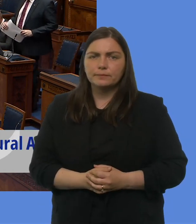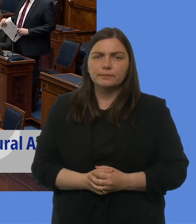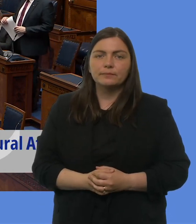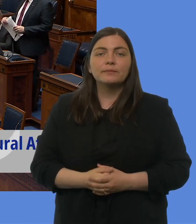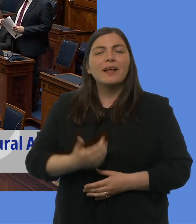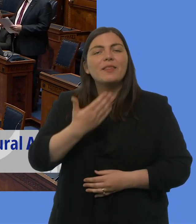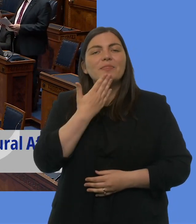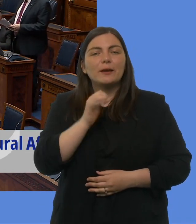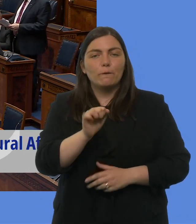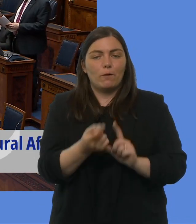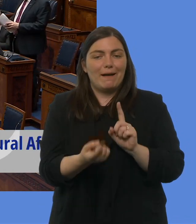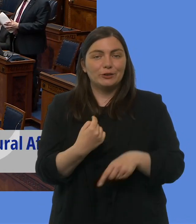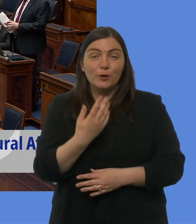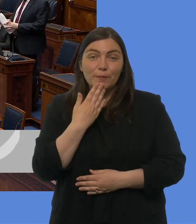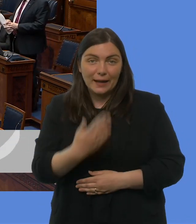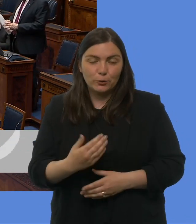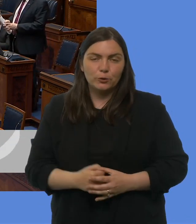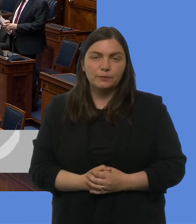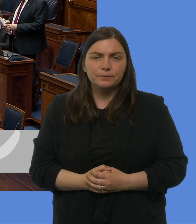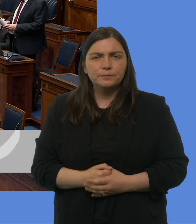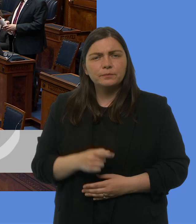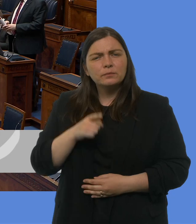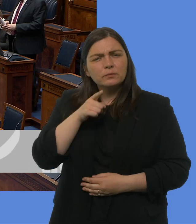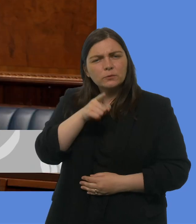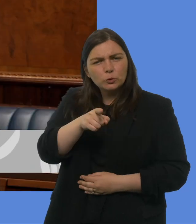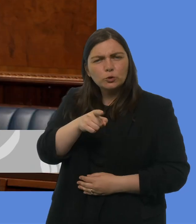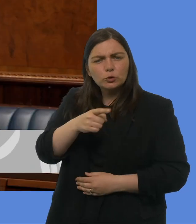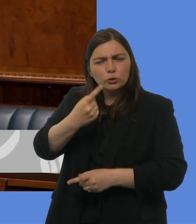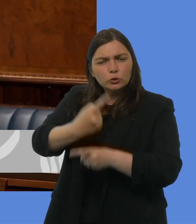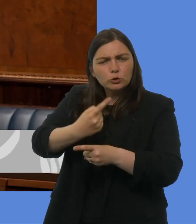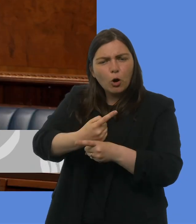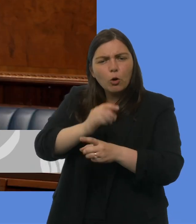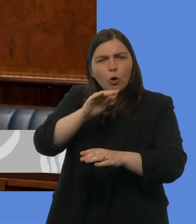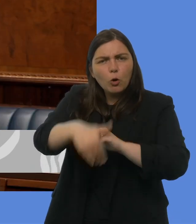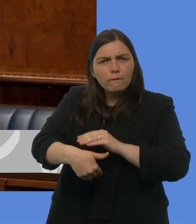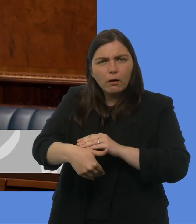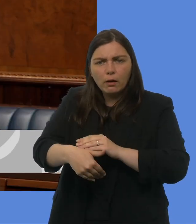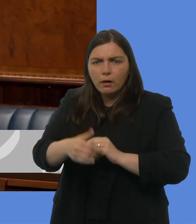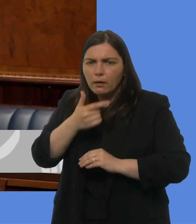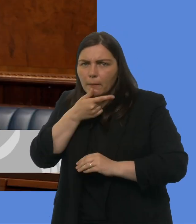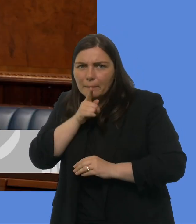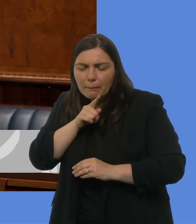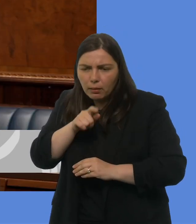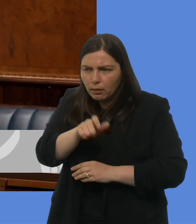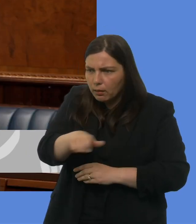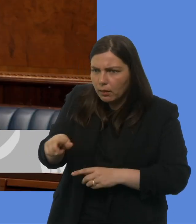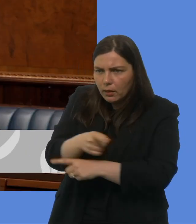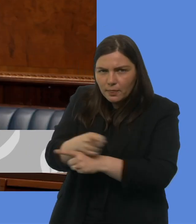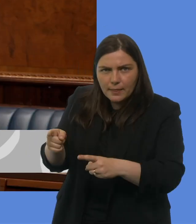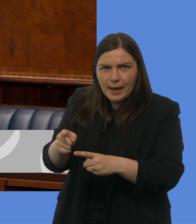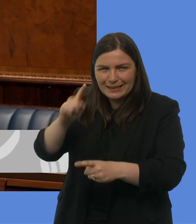your answer. Minister, you refer specifically there to deliberate acts of rural arson. Have all